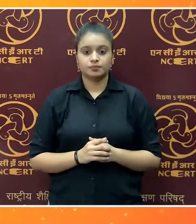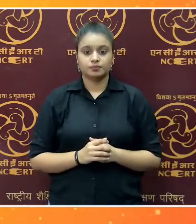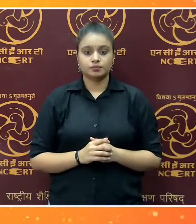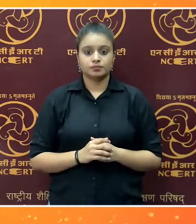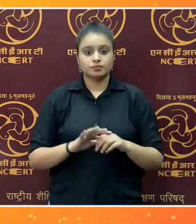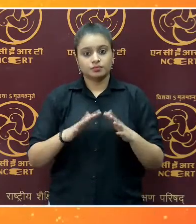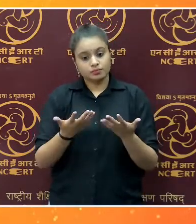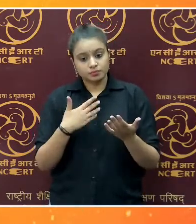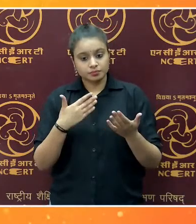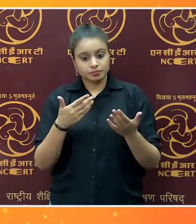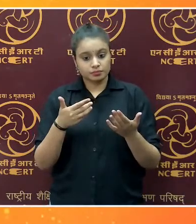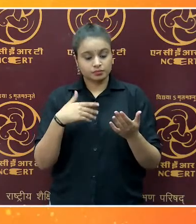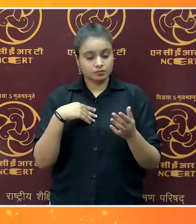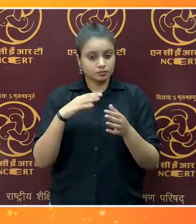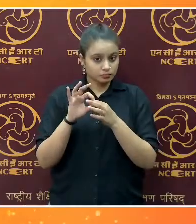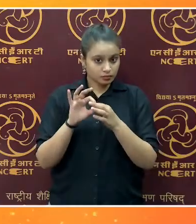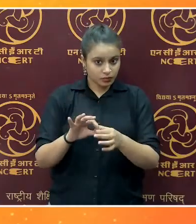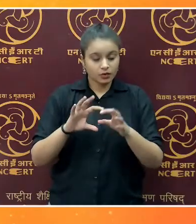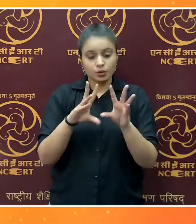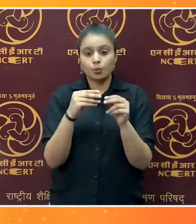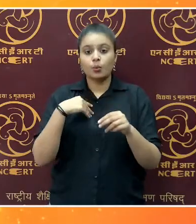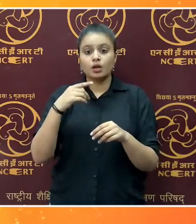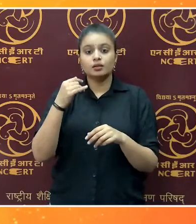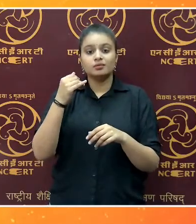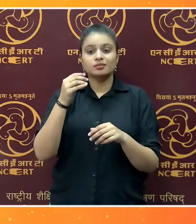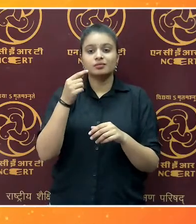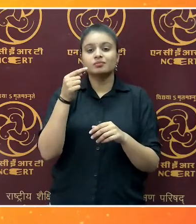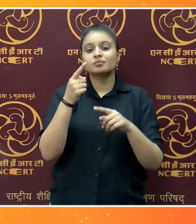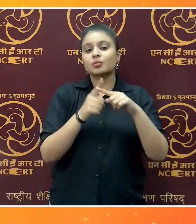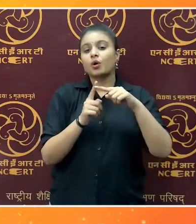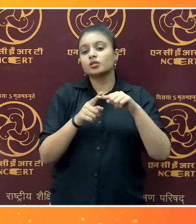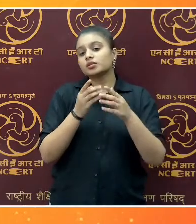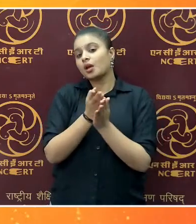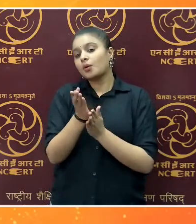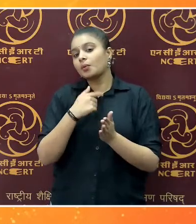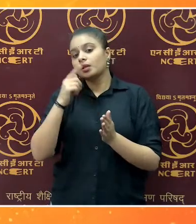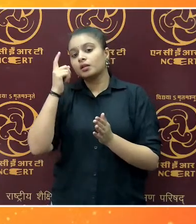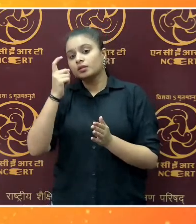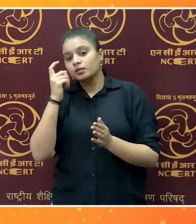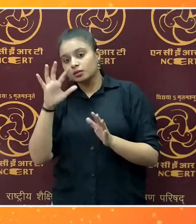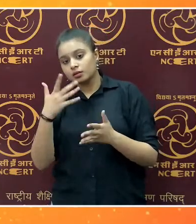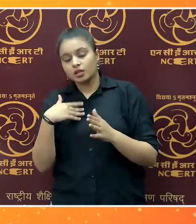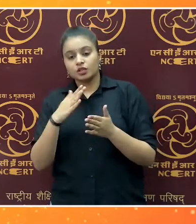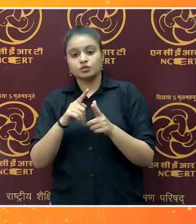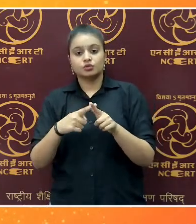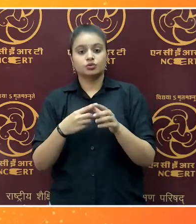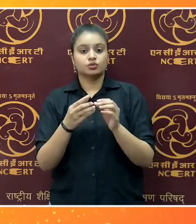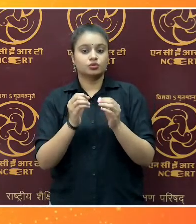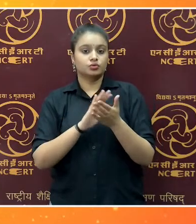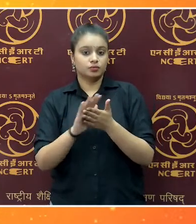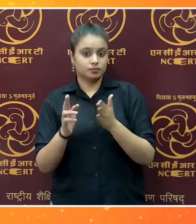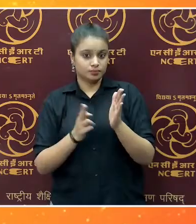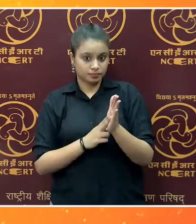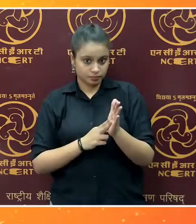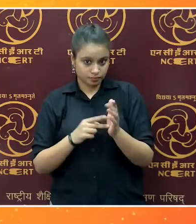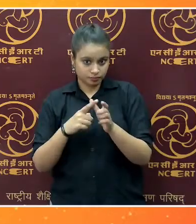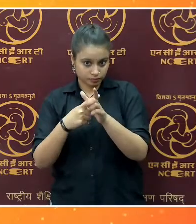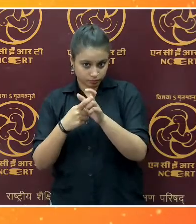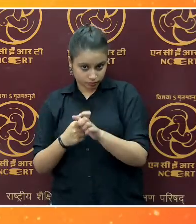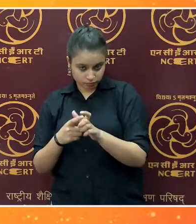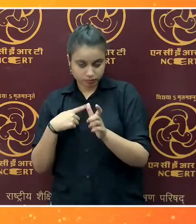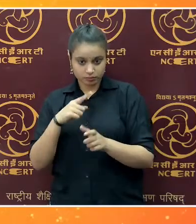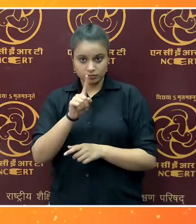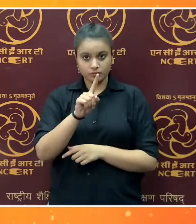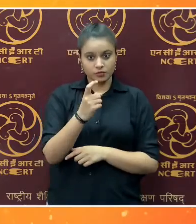the inspiration behind all of this is a real person called John Hunter, who lived between 1728